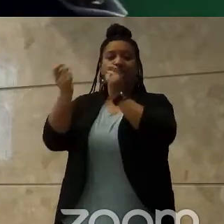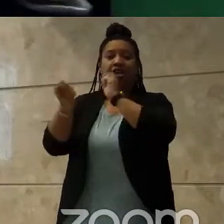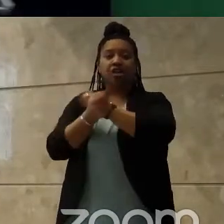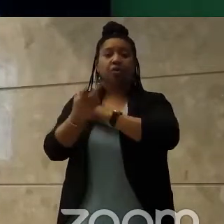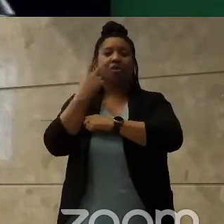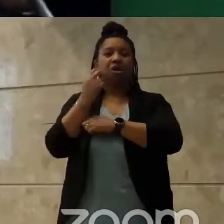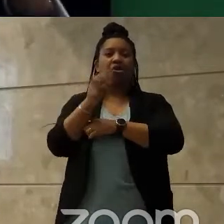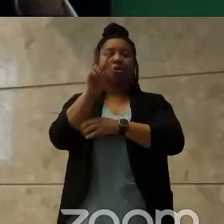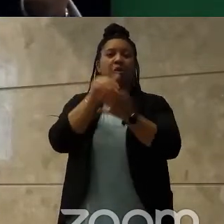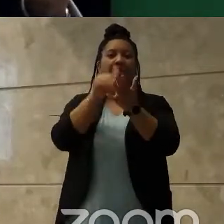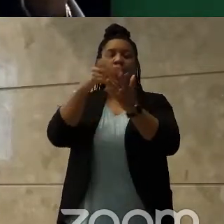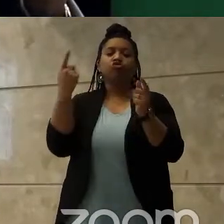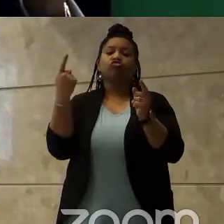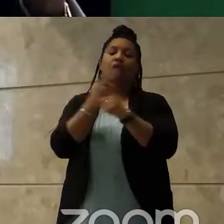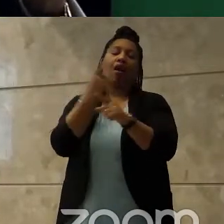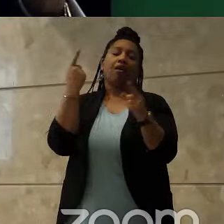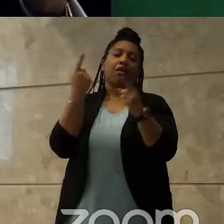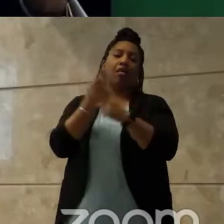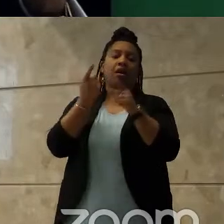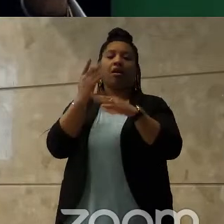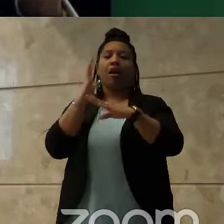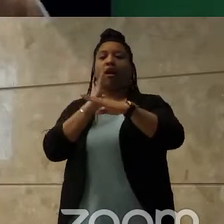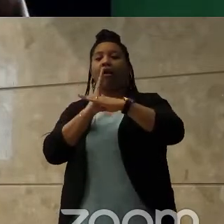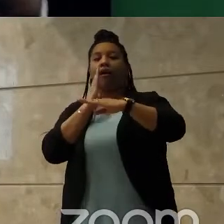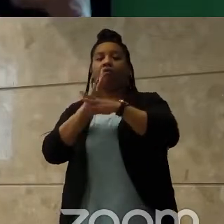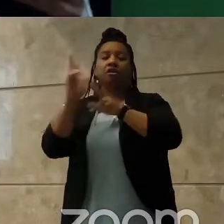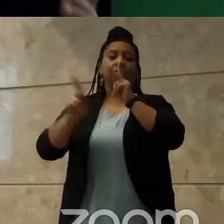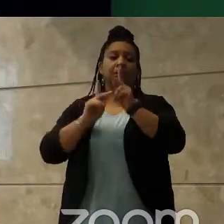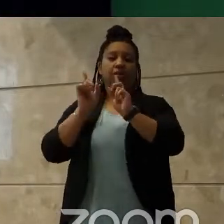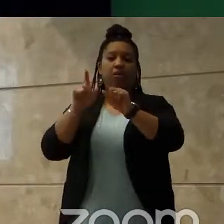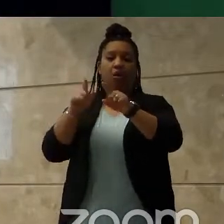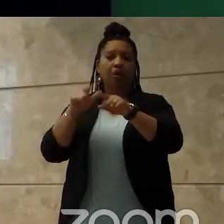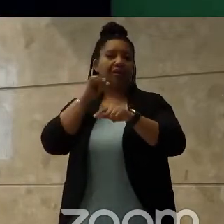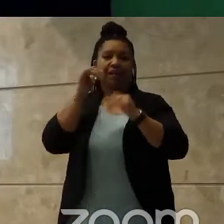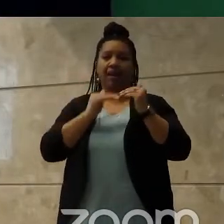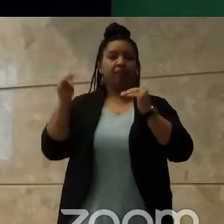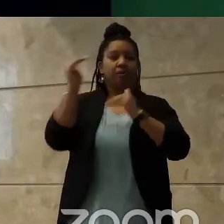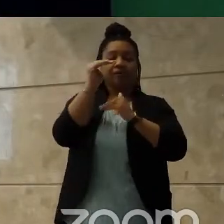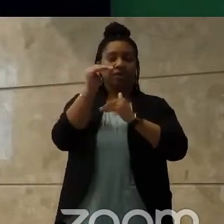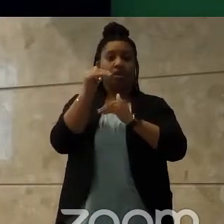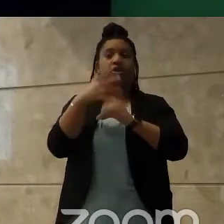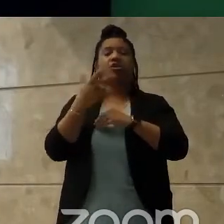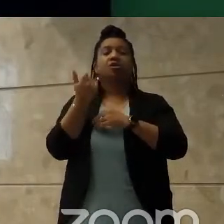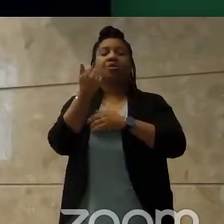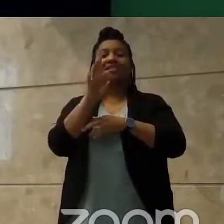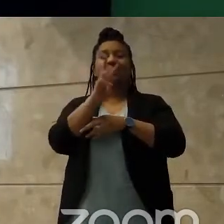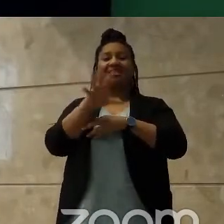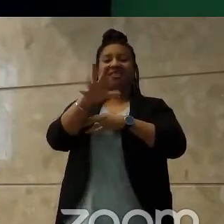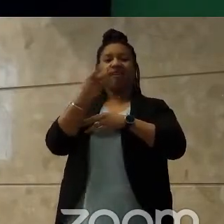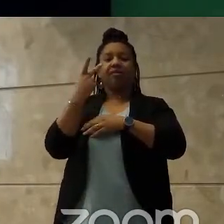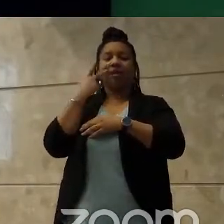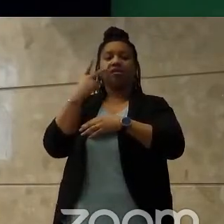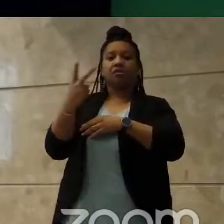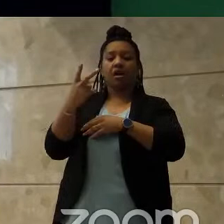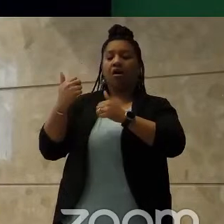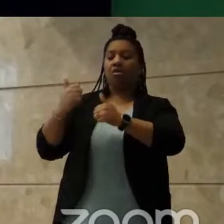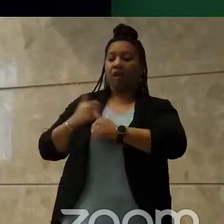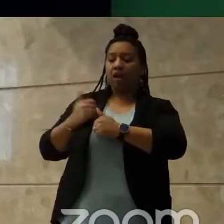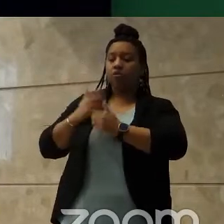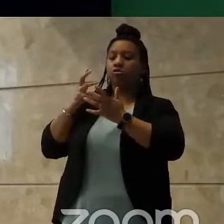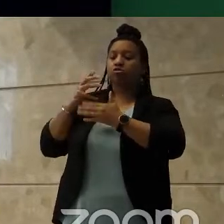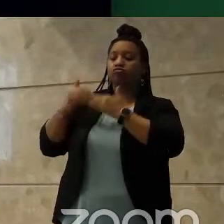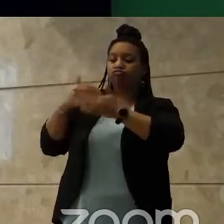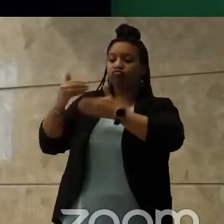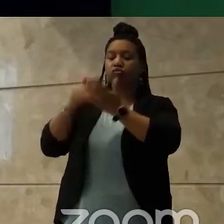regular people, not privileged, going, and people realized anybody could do it. So in 1965, they had seen the veterans doing well, and that's what